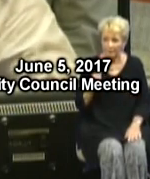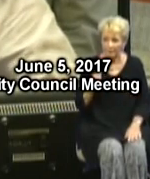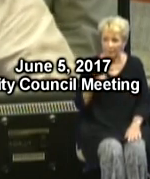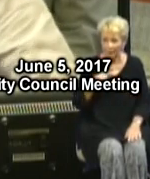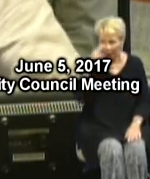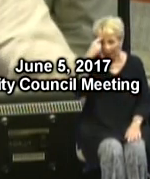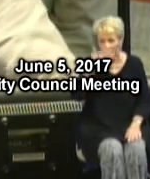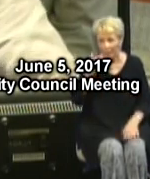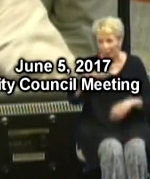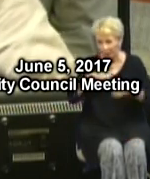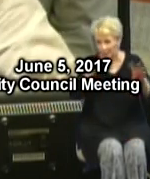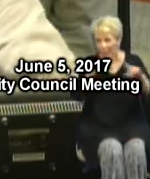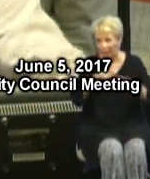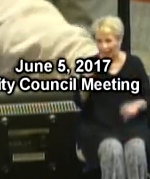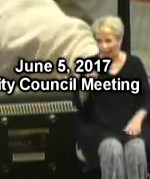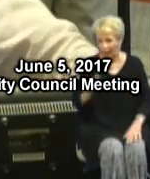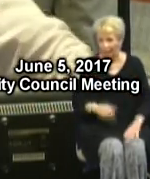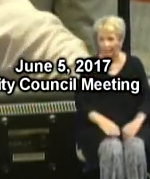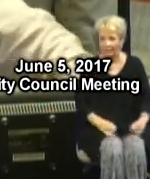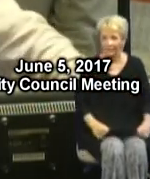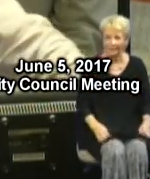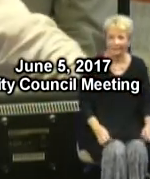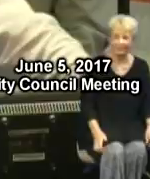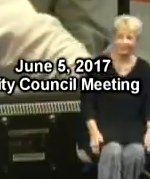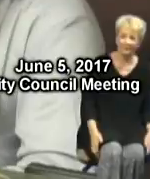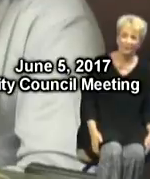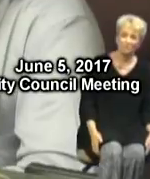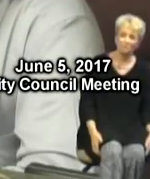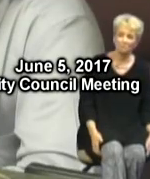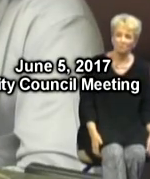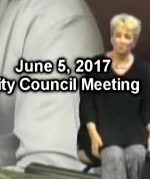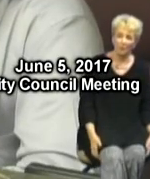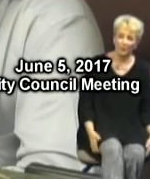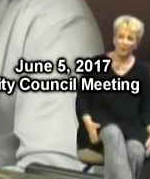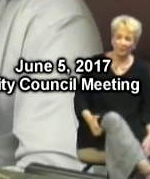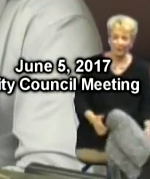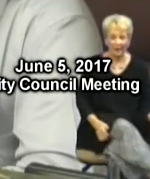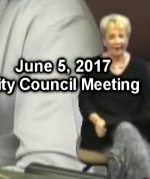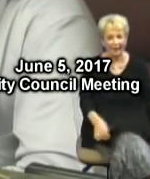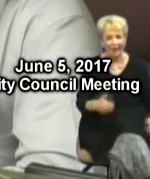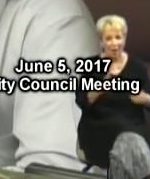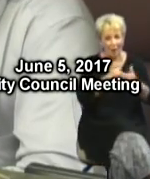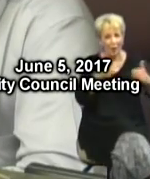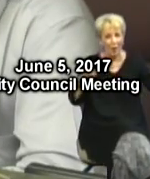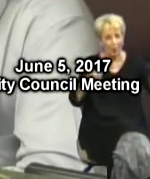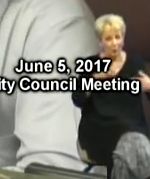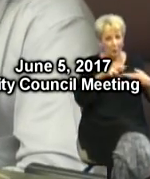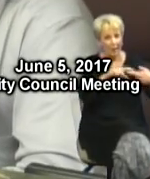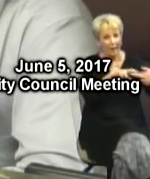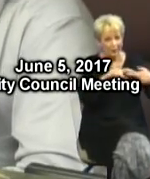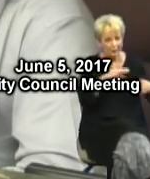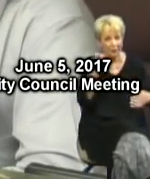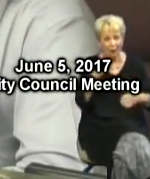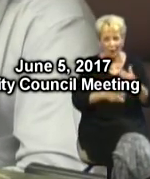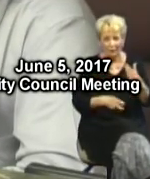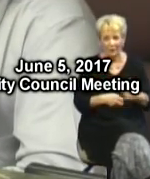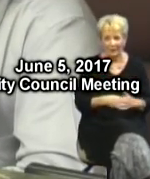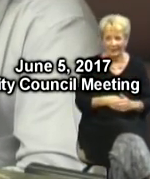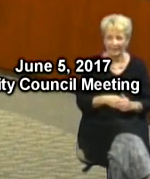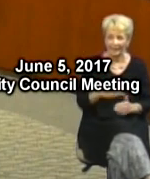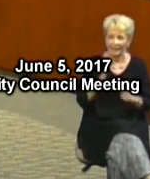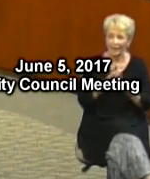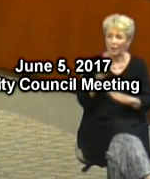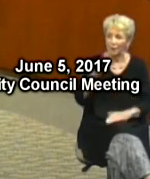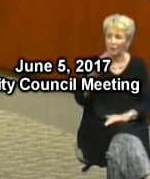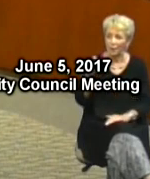move to Asheville. I understand. There's long-distance relationships. They're tough. I understand. Thank you. And if I may ask a question, Mr. West,